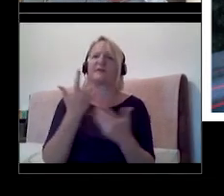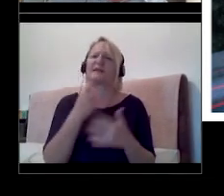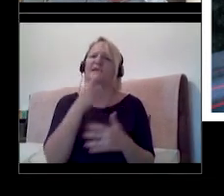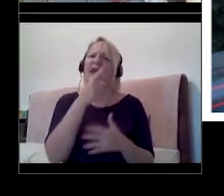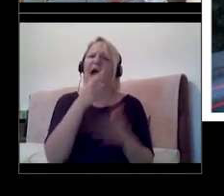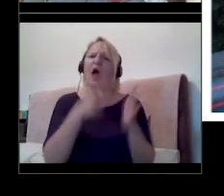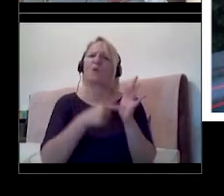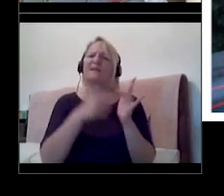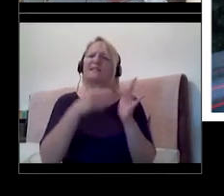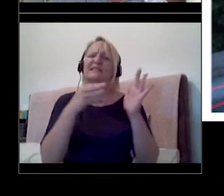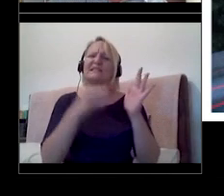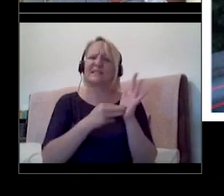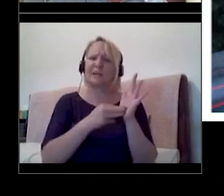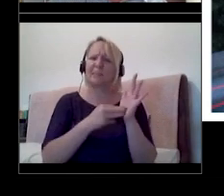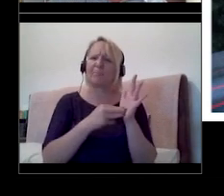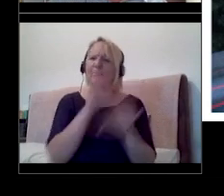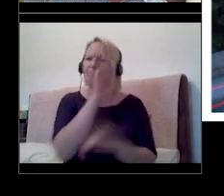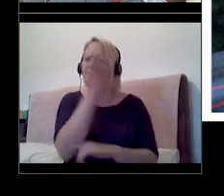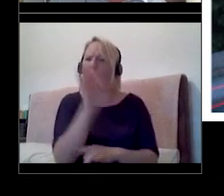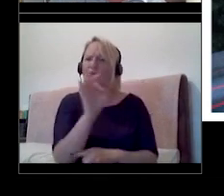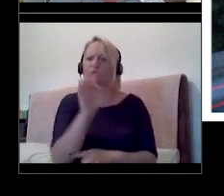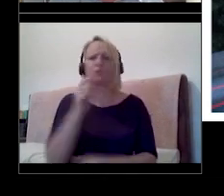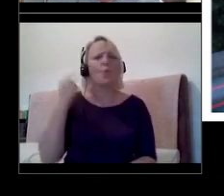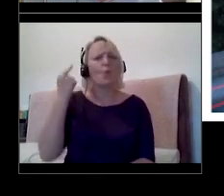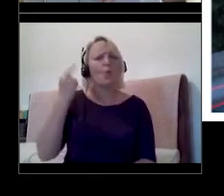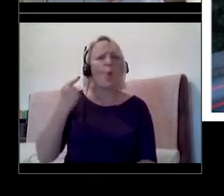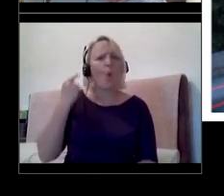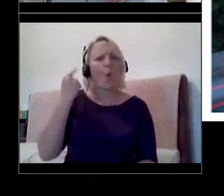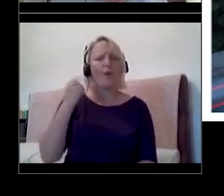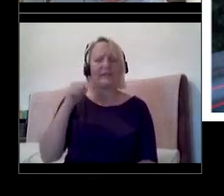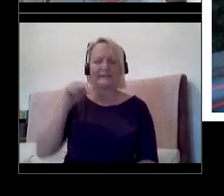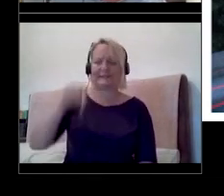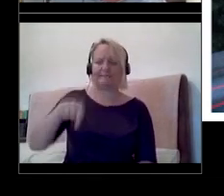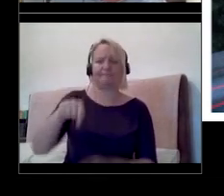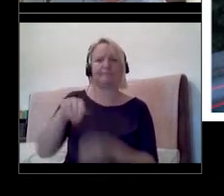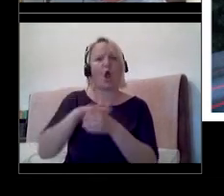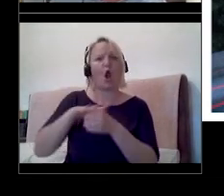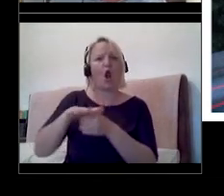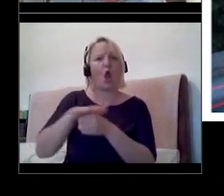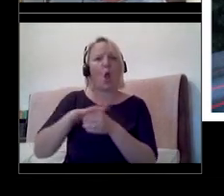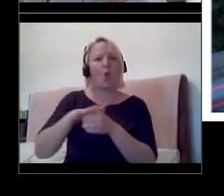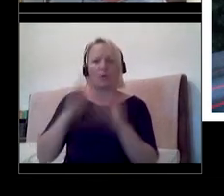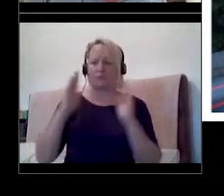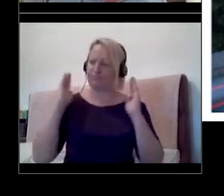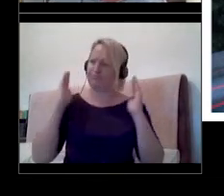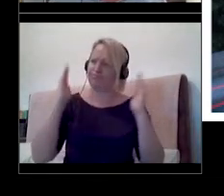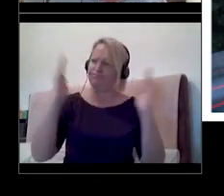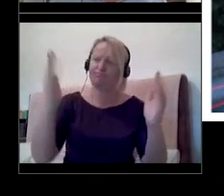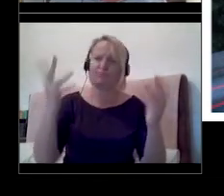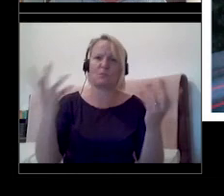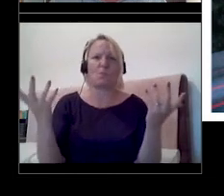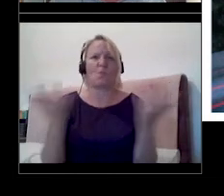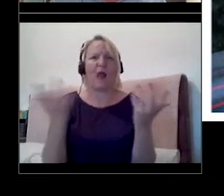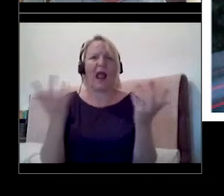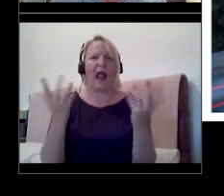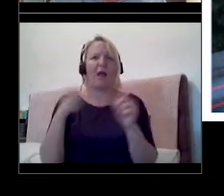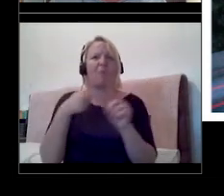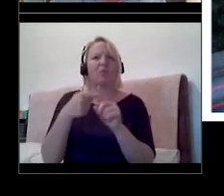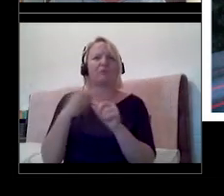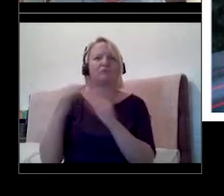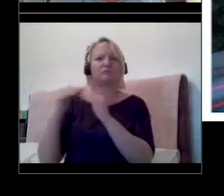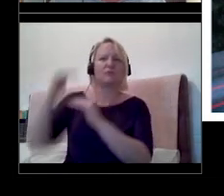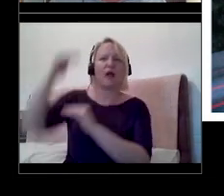noise, asking us, how were the locations for the noise barriers decided, including the heights of the noise